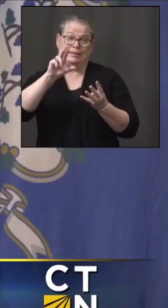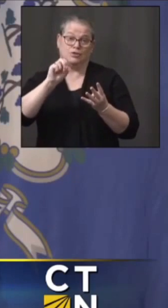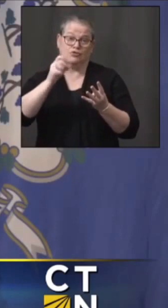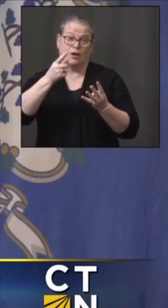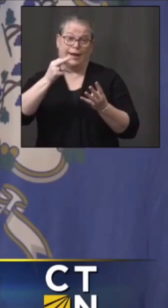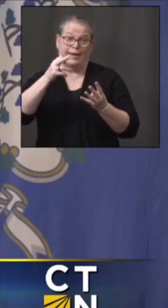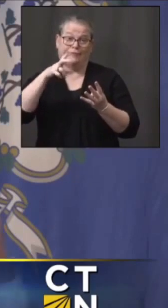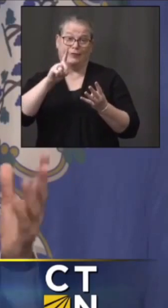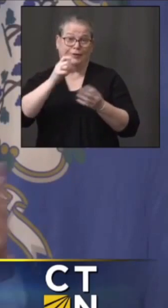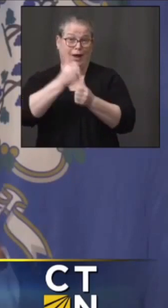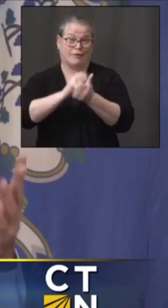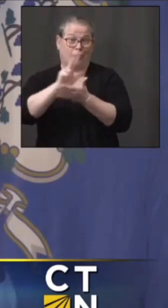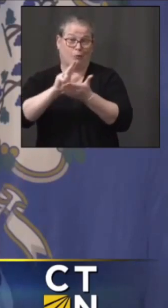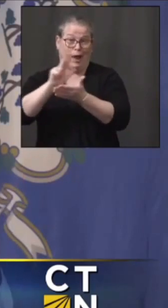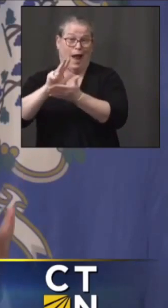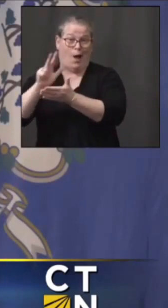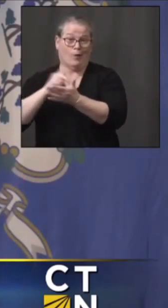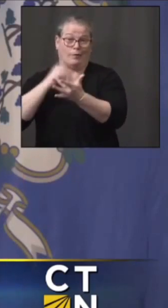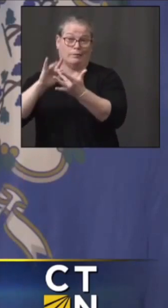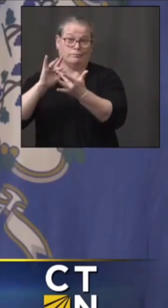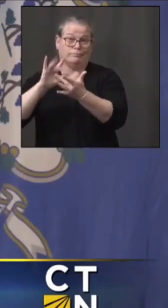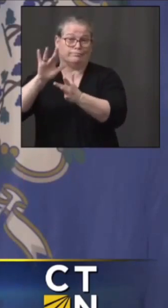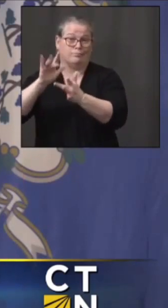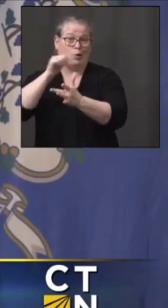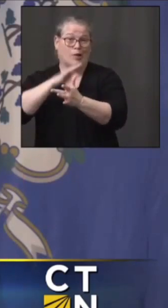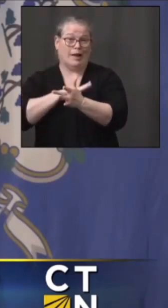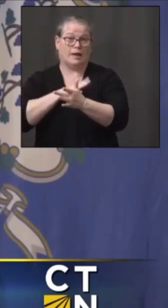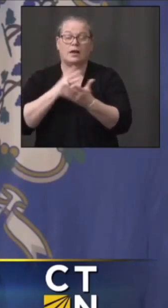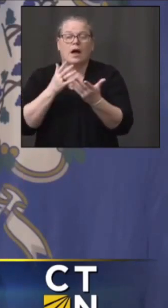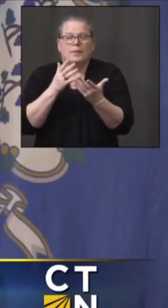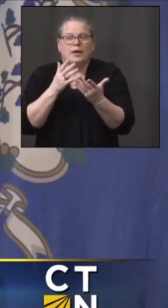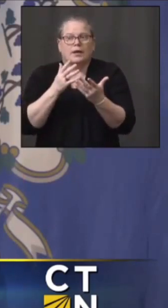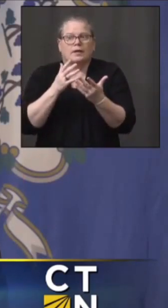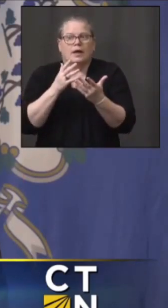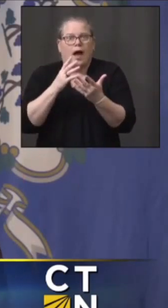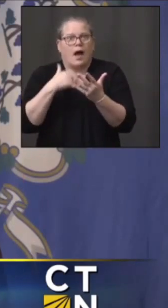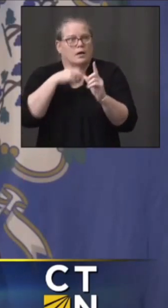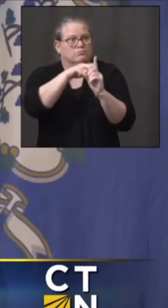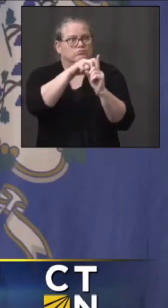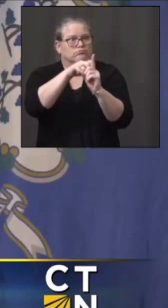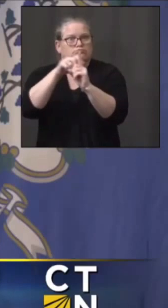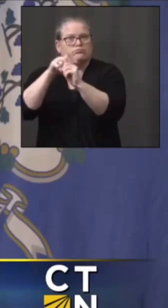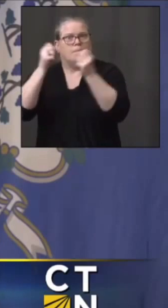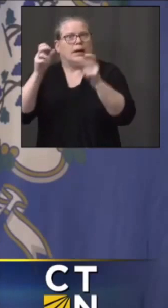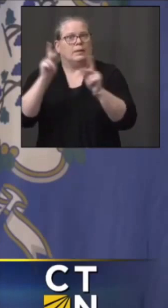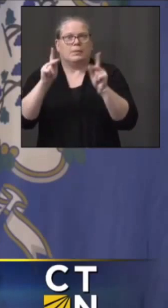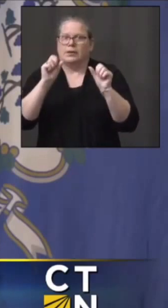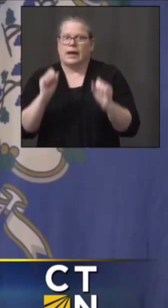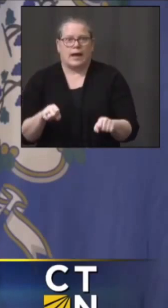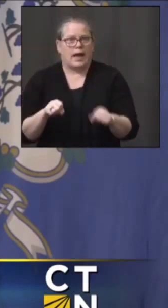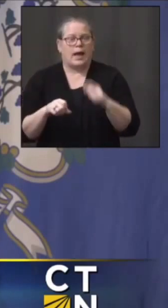to as many folks as I can. Look, everybody wears their own hat. Some people say, you heard the other day,